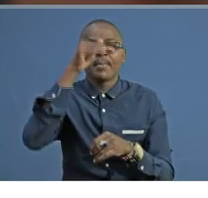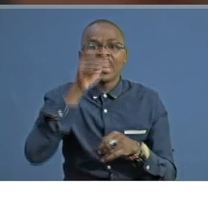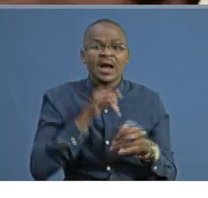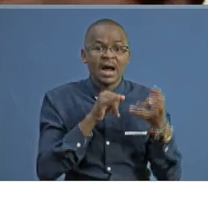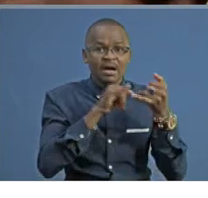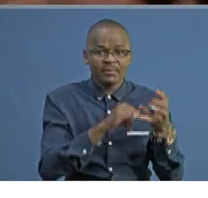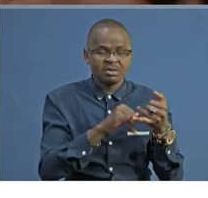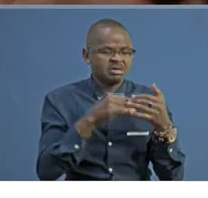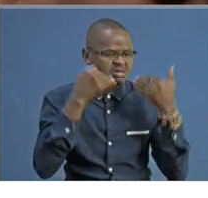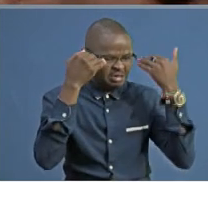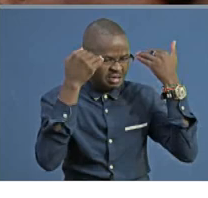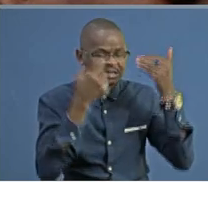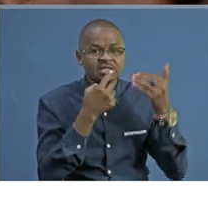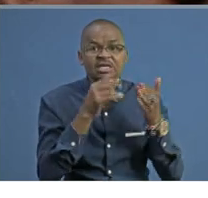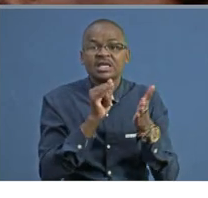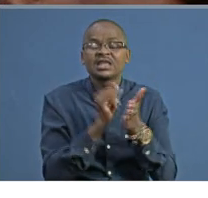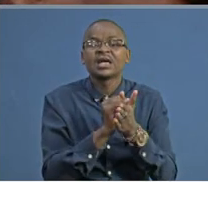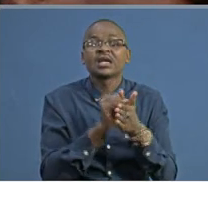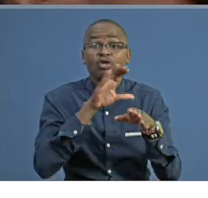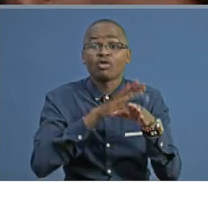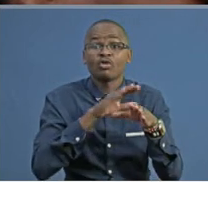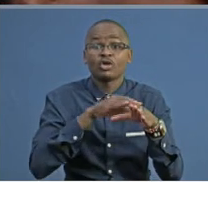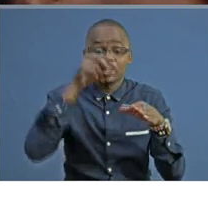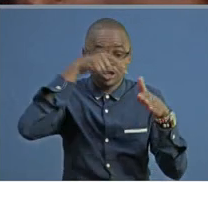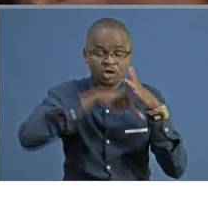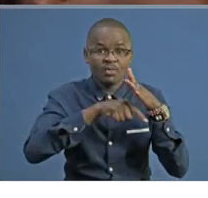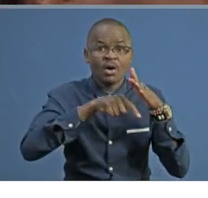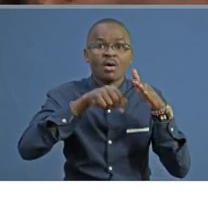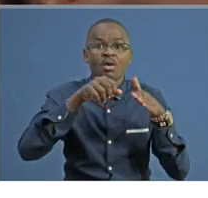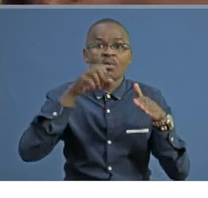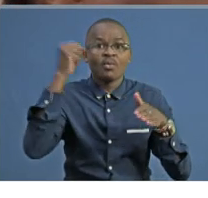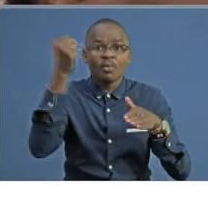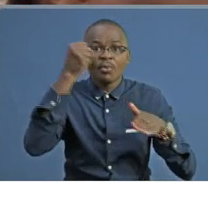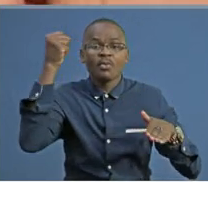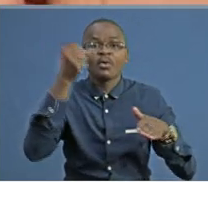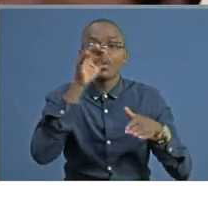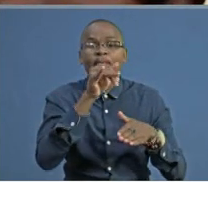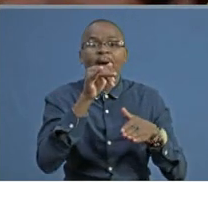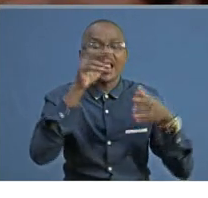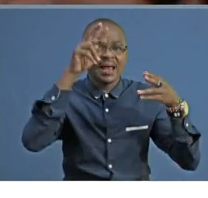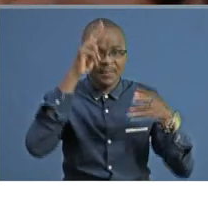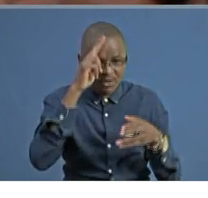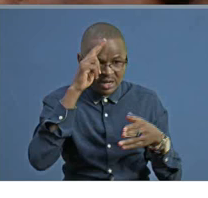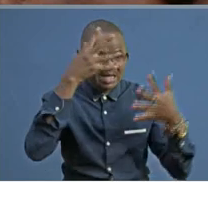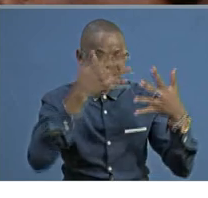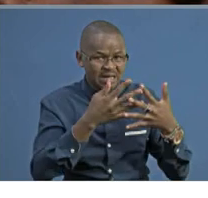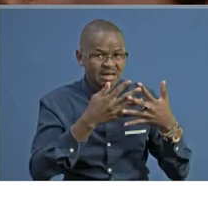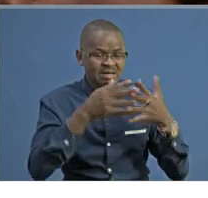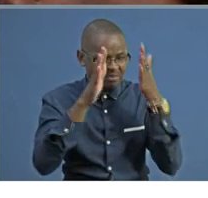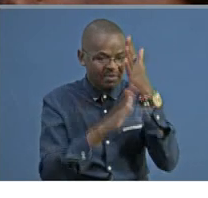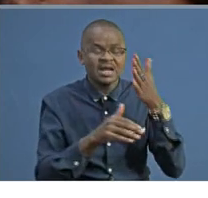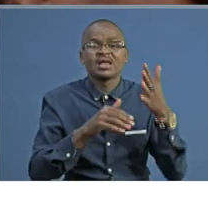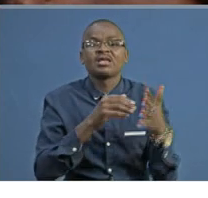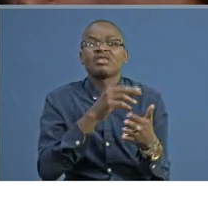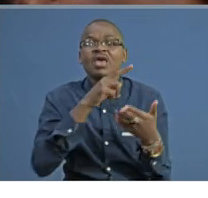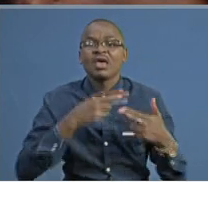in distress, cited that immediately he got into the ambulance, he again got battered by the police, further worsening his health. He